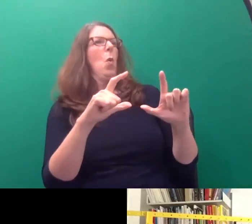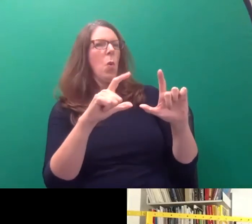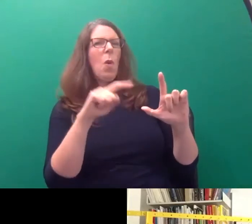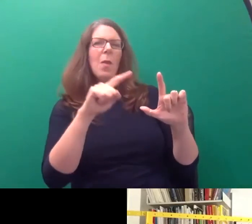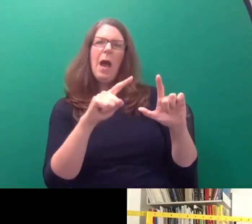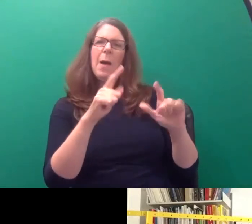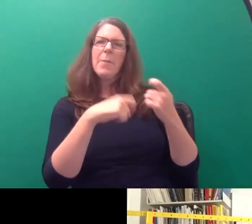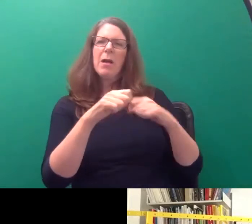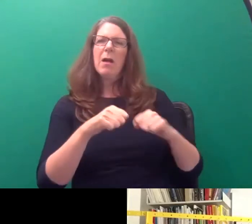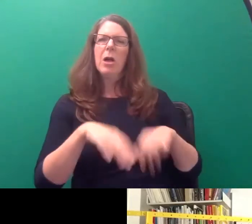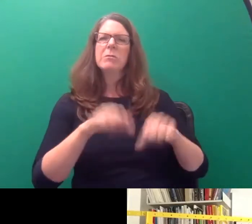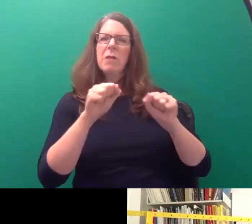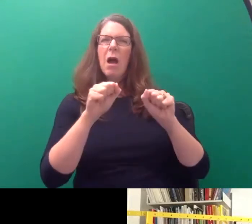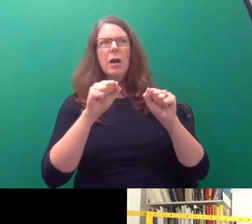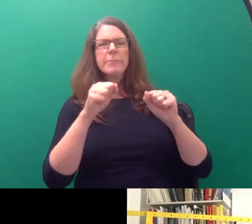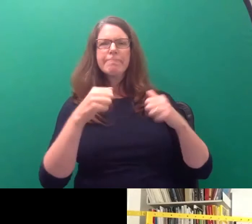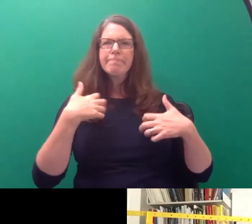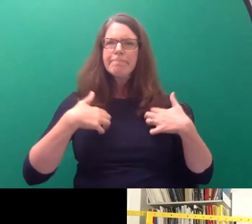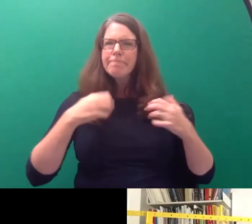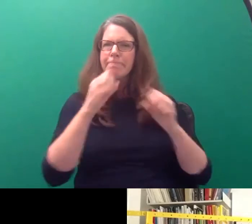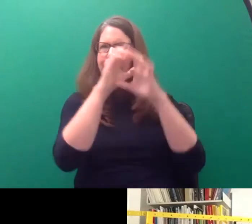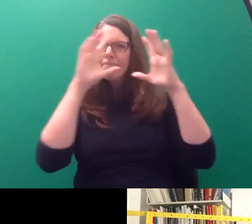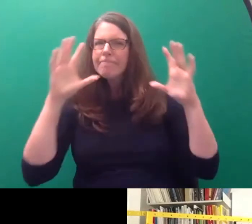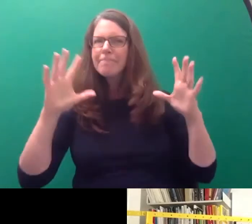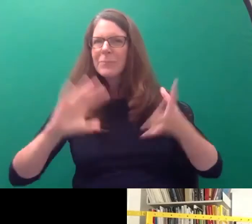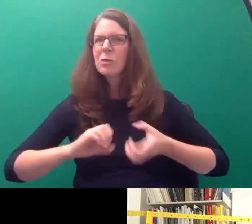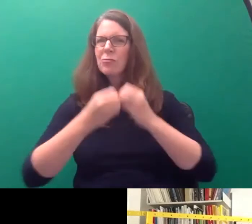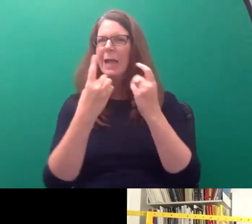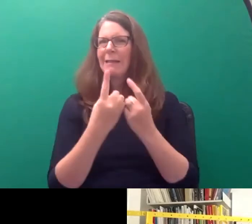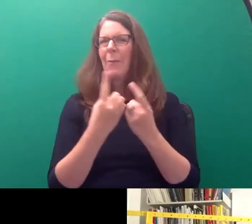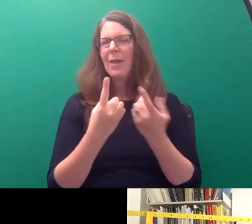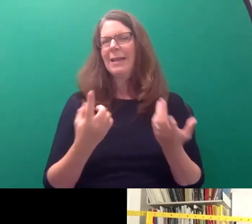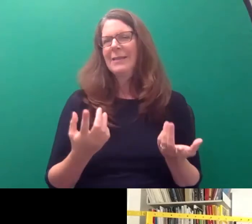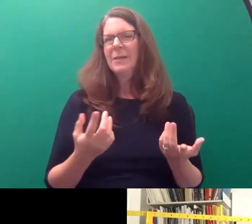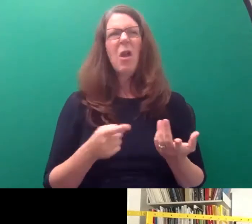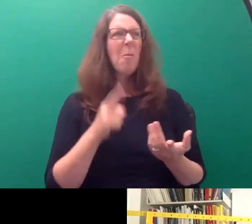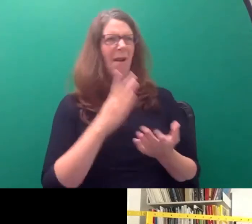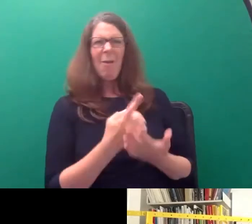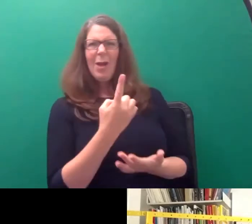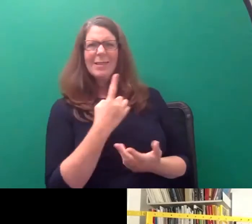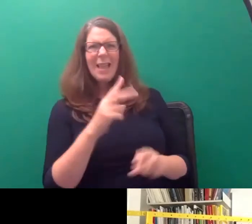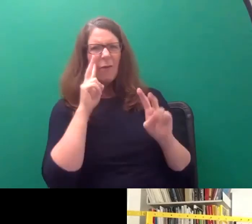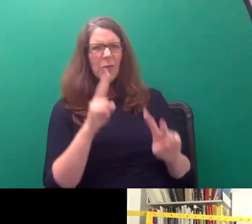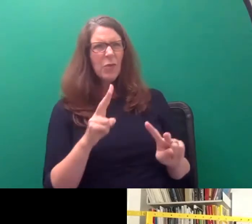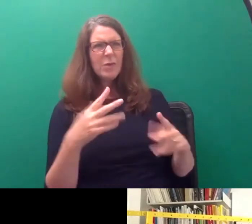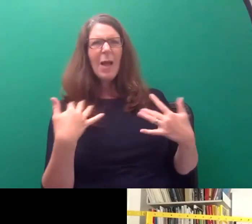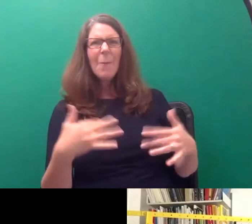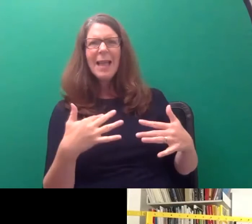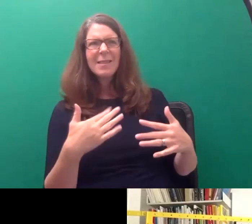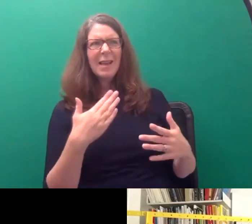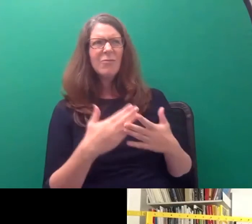and you know, so just a little bit of envy. You know, let's tap into that. Oh